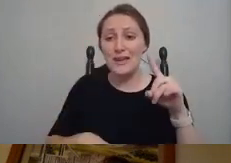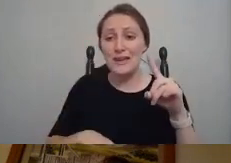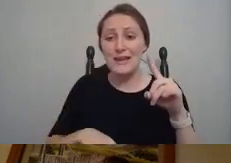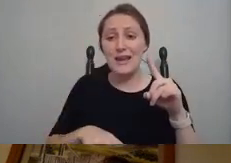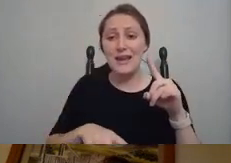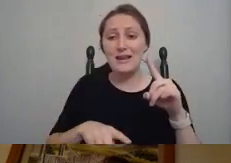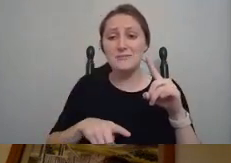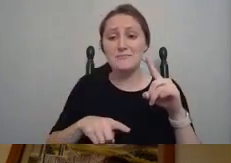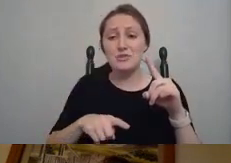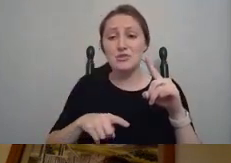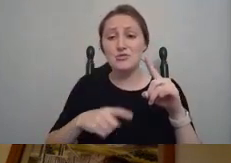restrict websites.